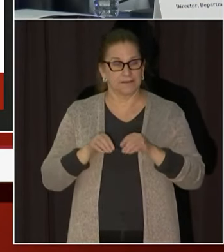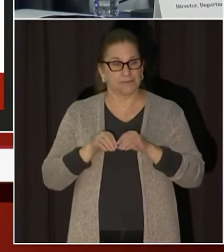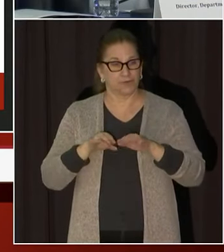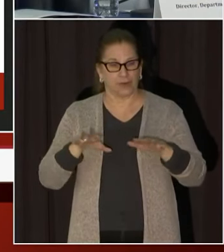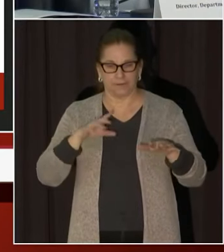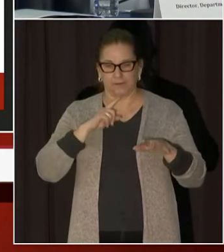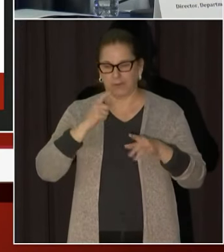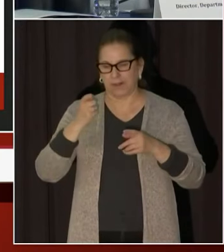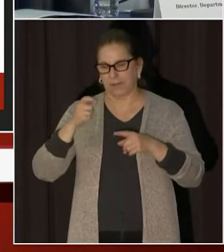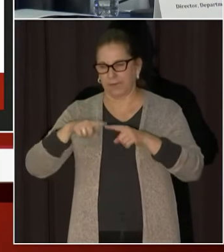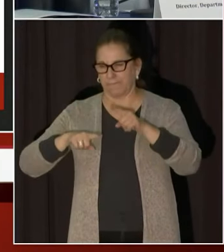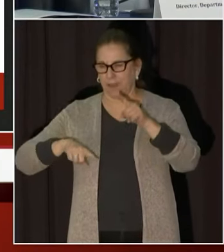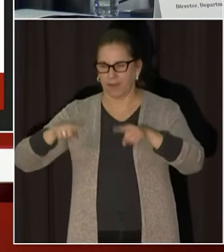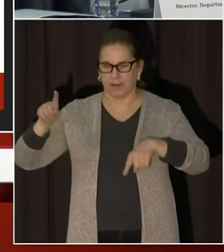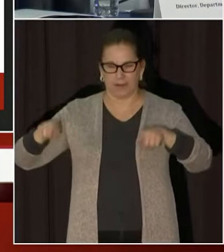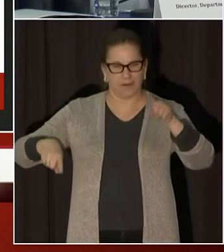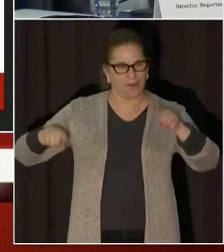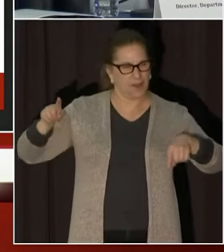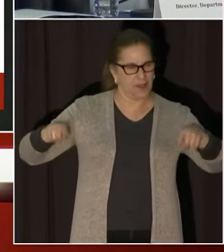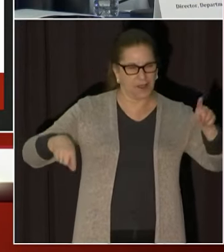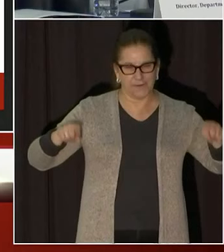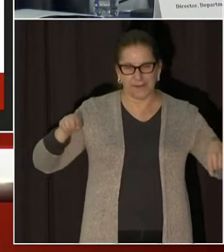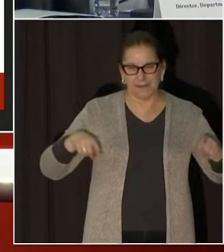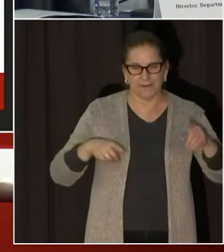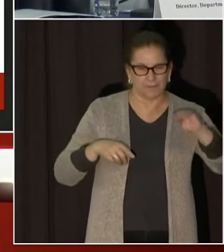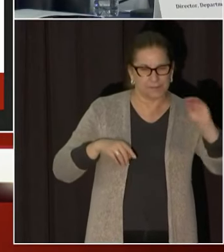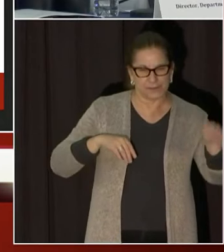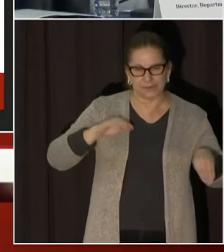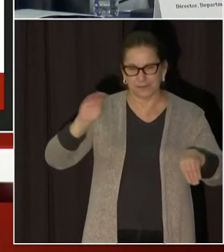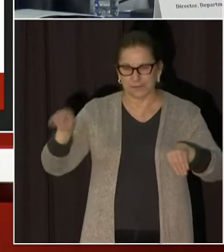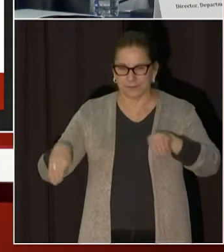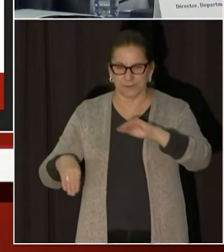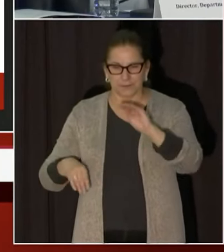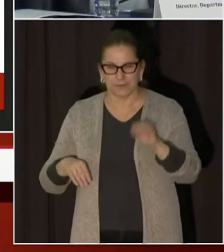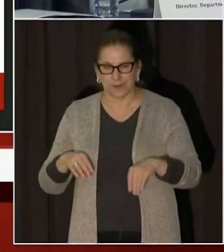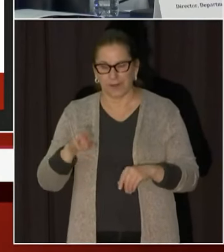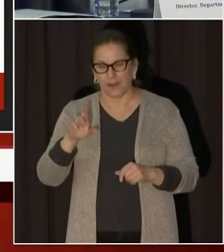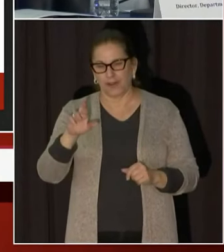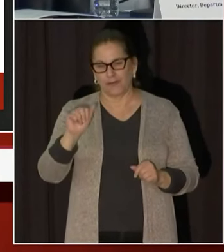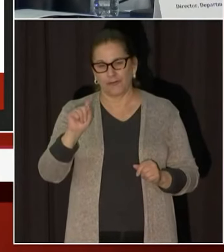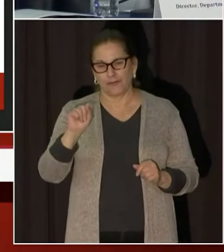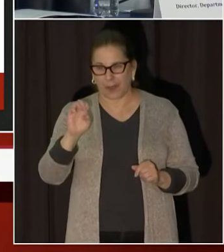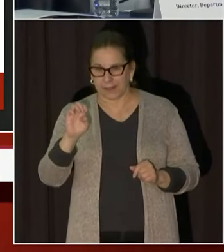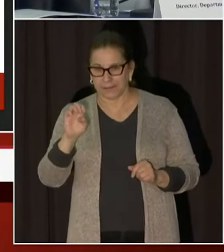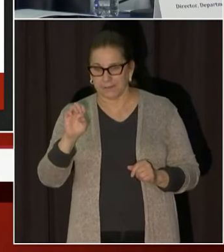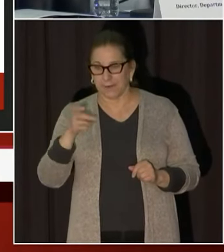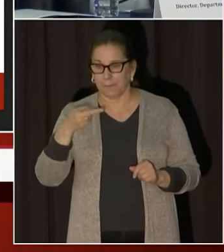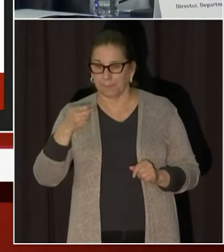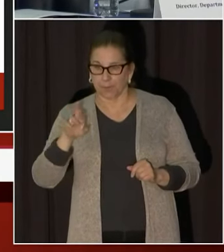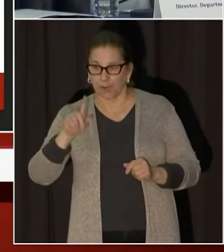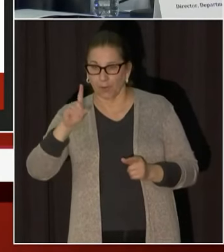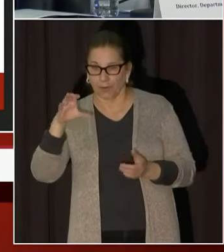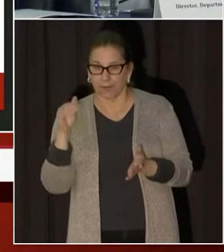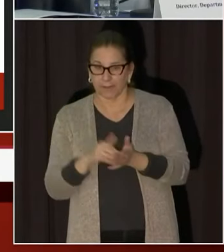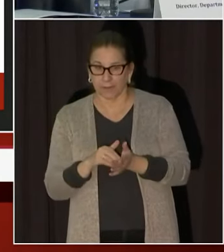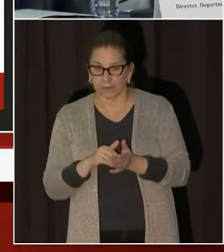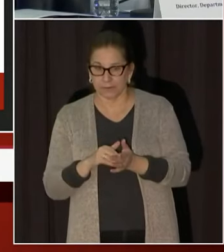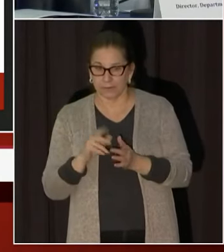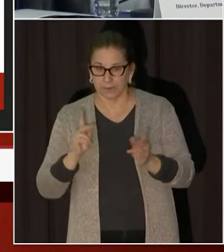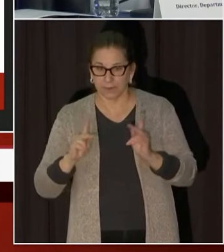about it in terms of the rate per 100,000 population, the Hispanic